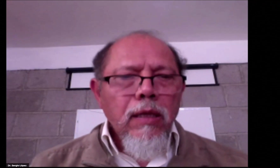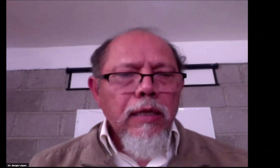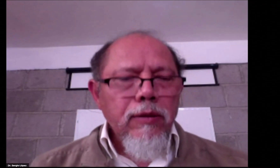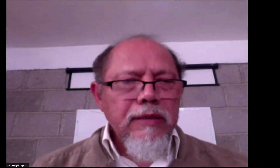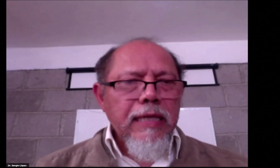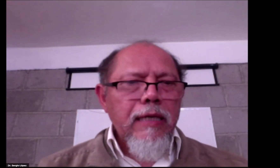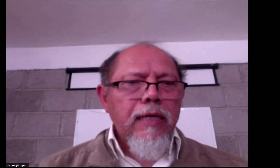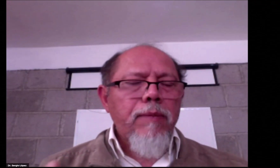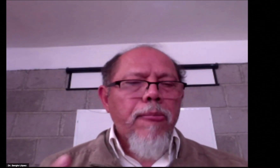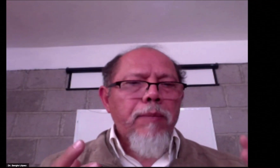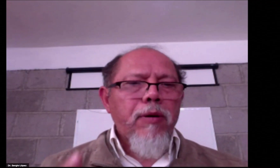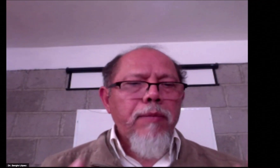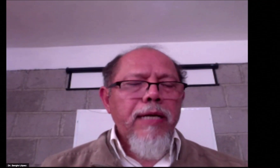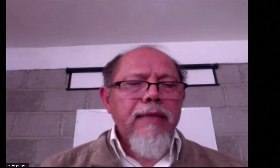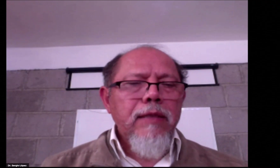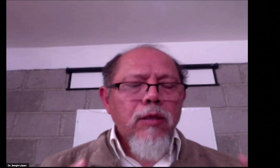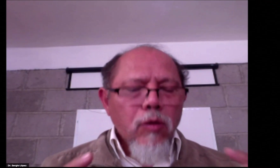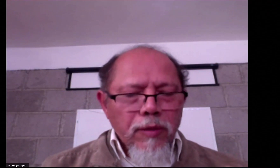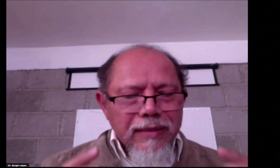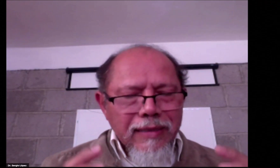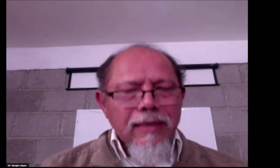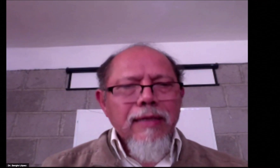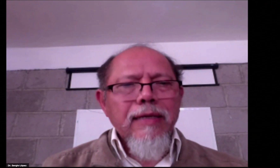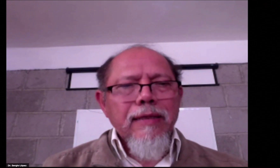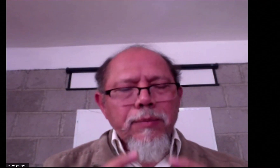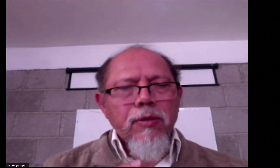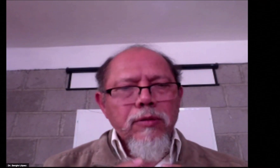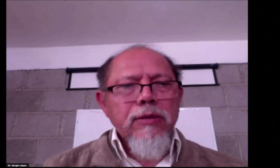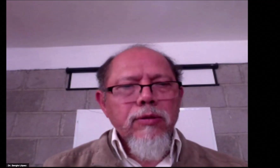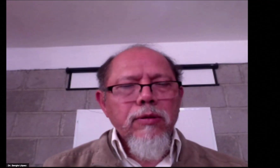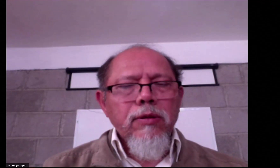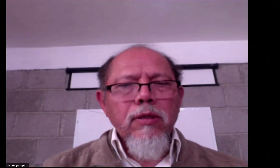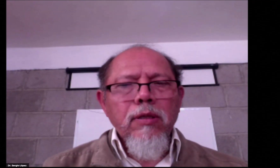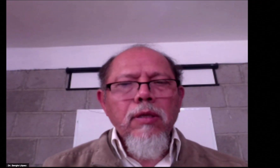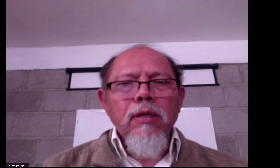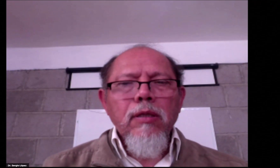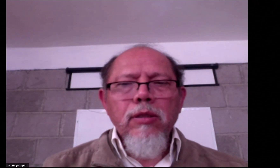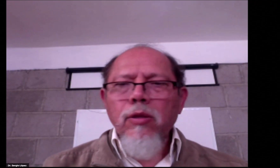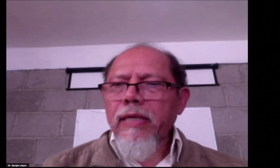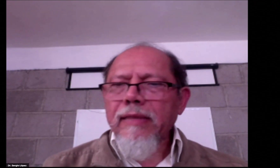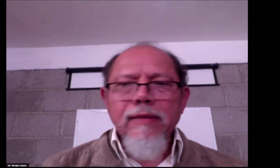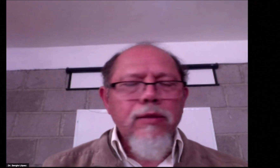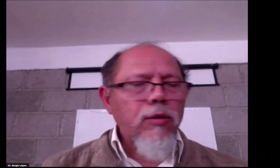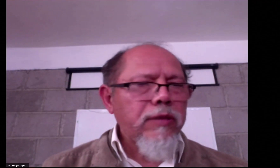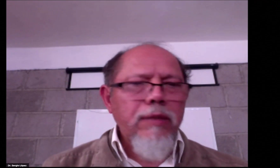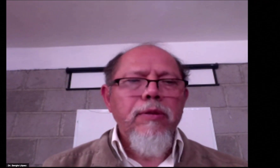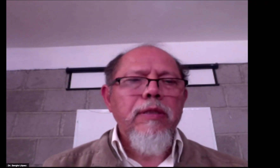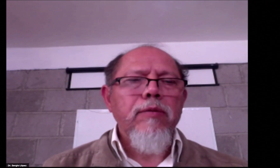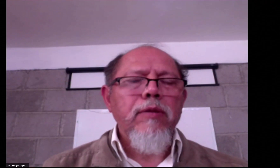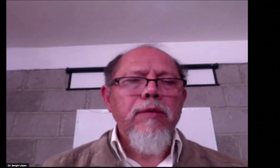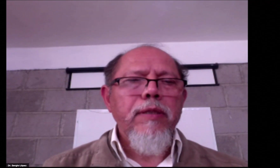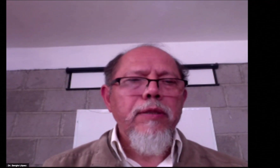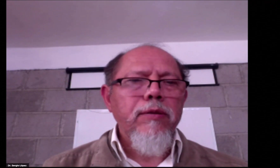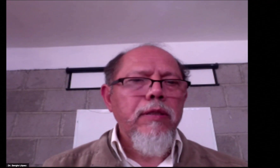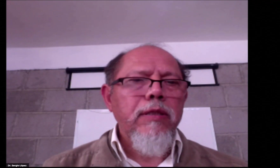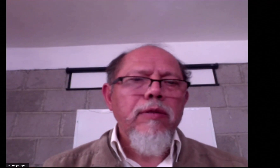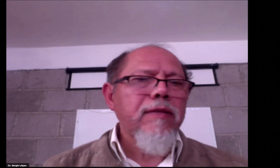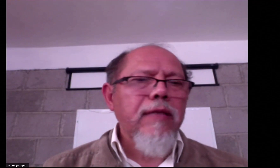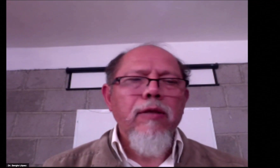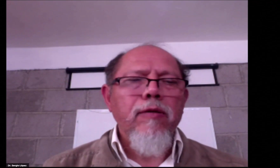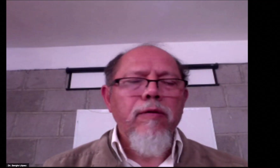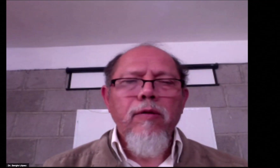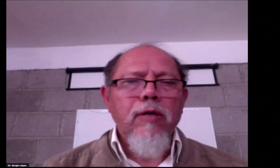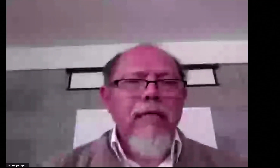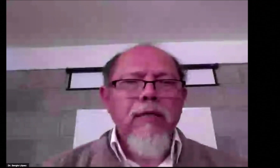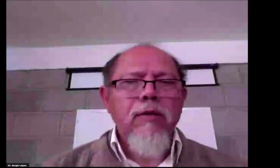to work with Claudia there. So the problem is how to understand this process is not